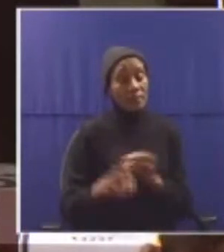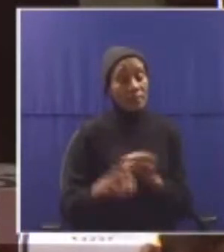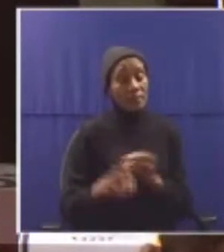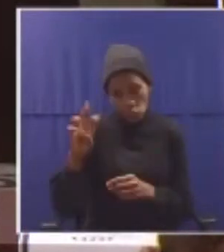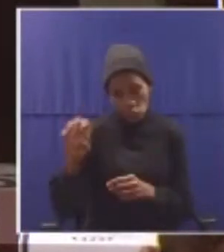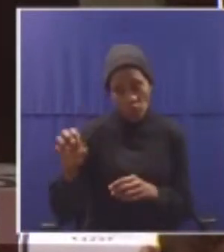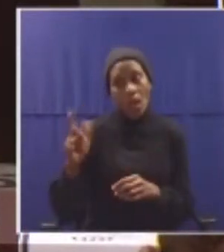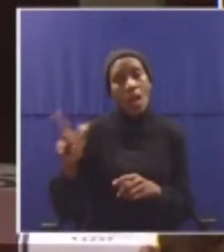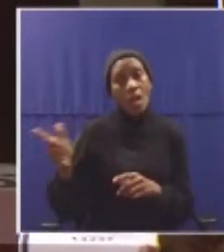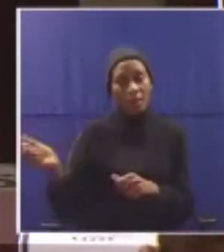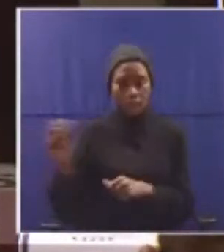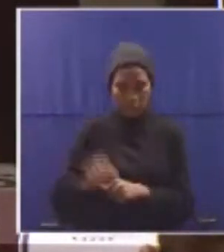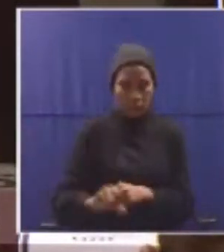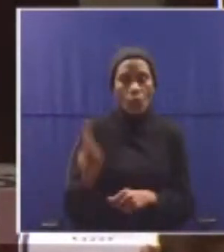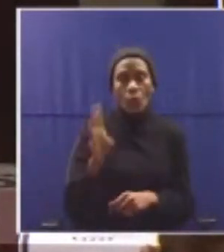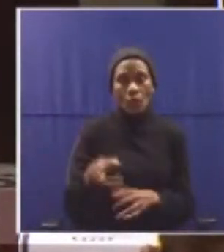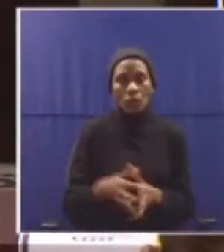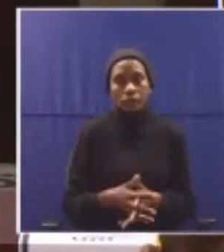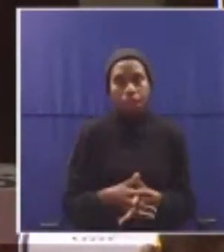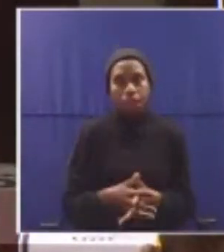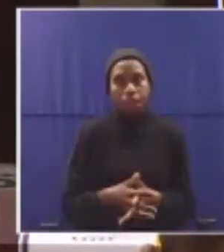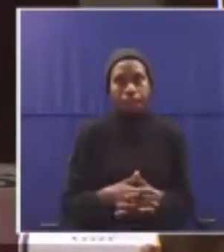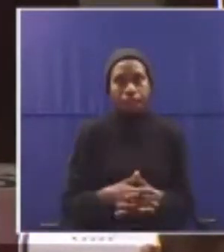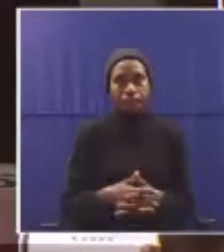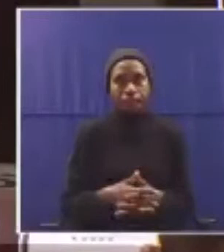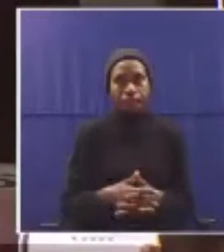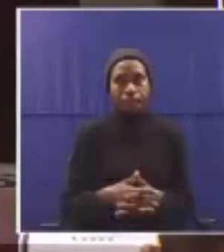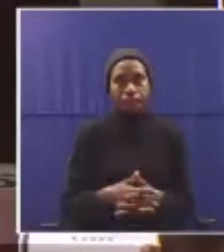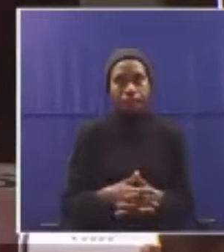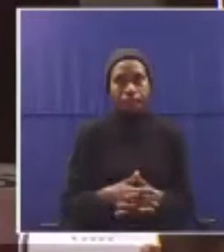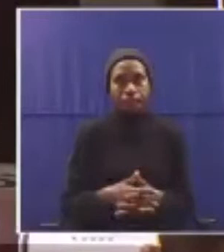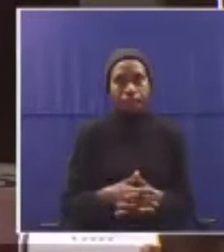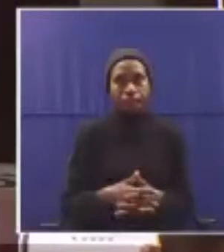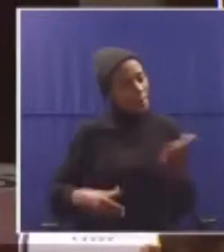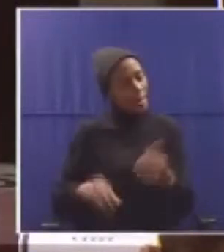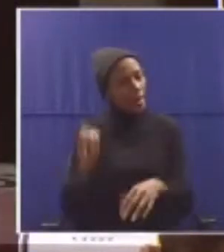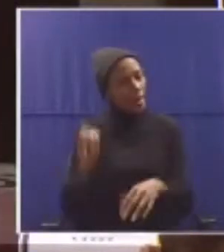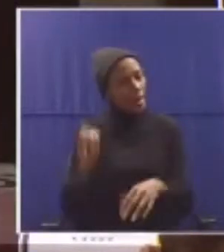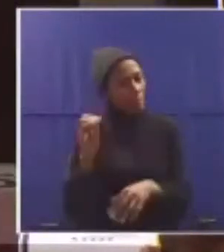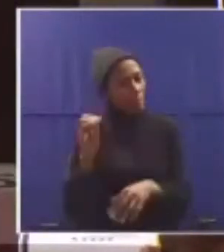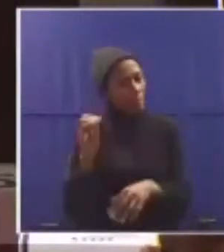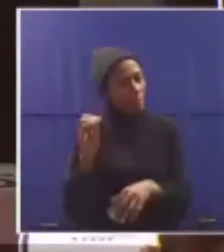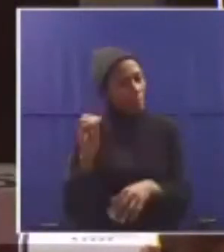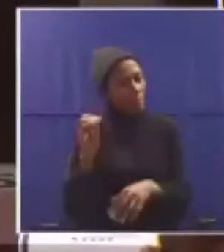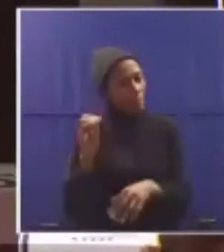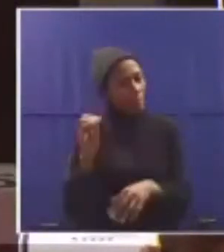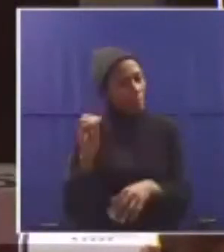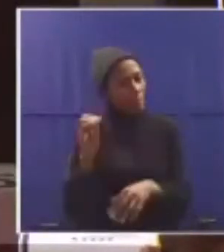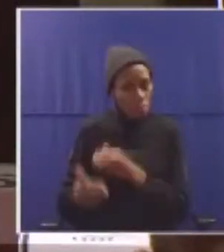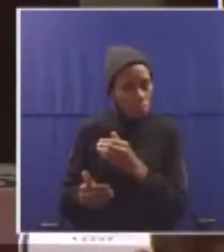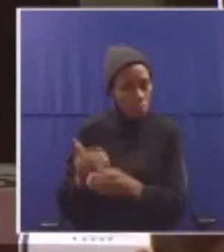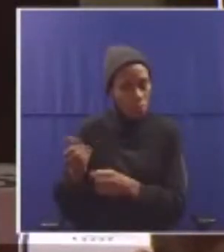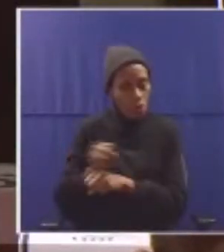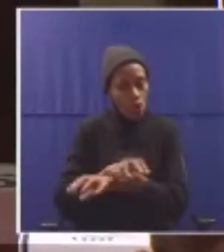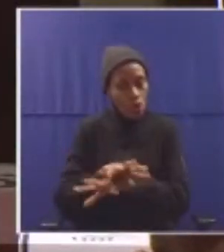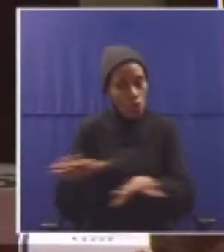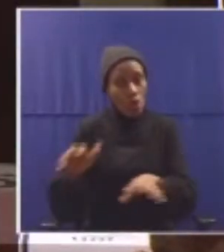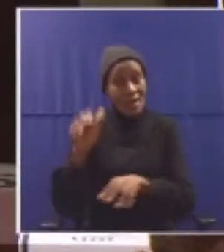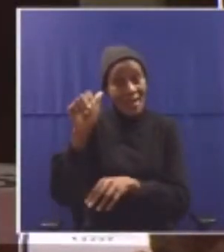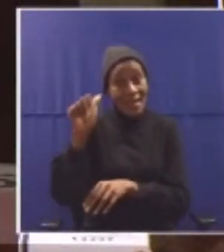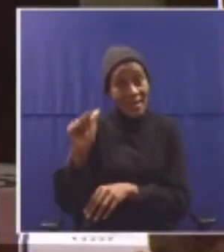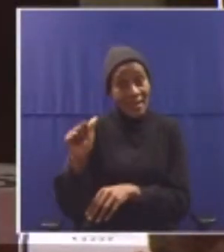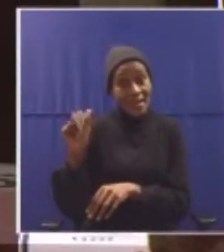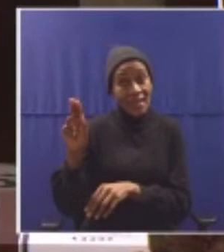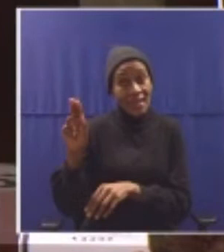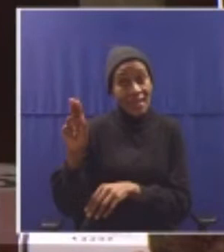She's coming late to the House. Deputy President, there's been a gradual degeneration of the role of the African Union